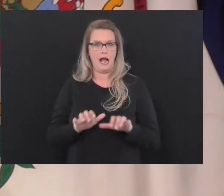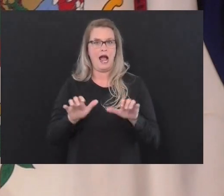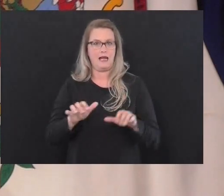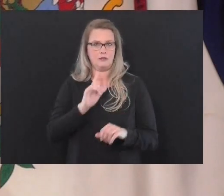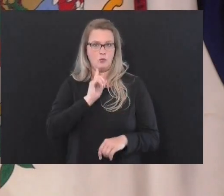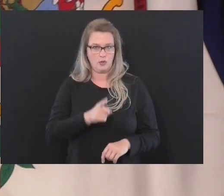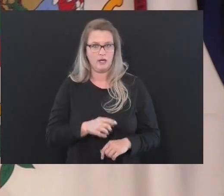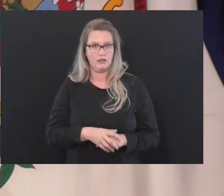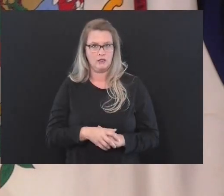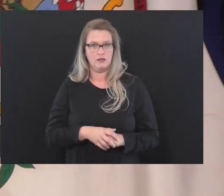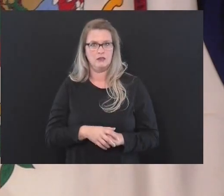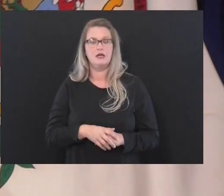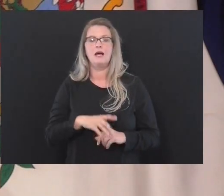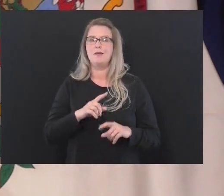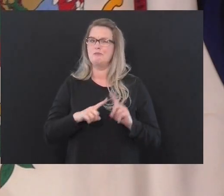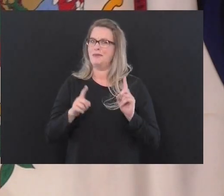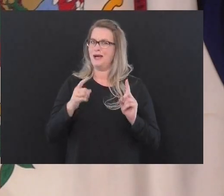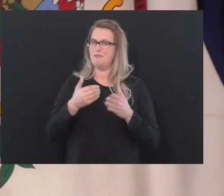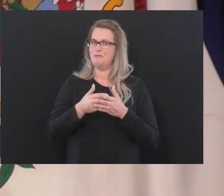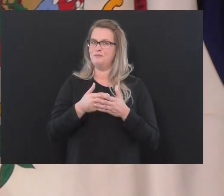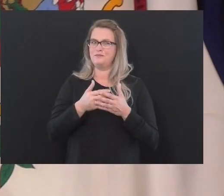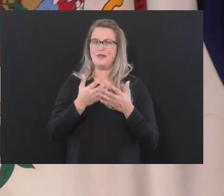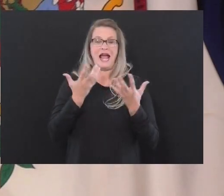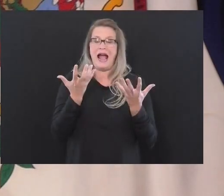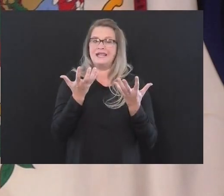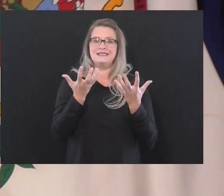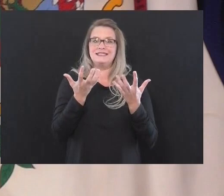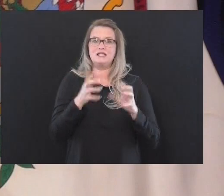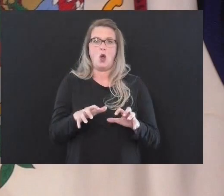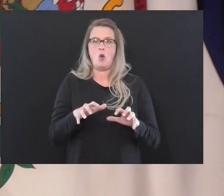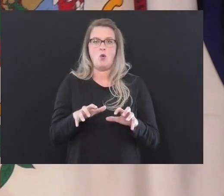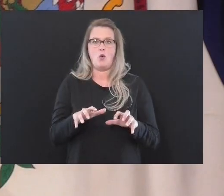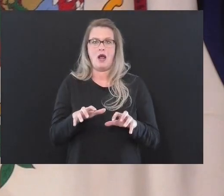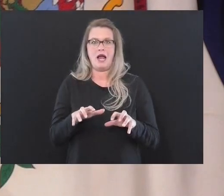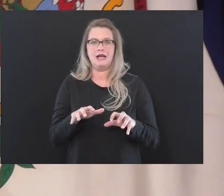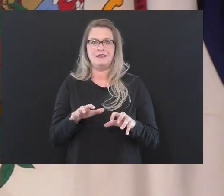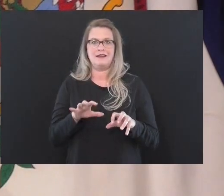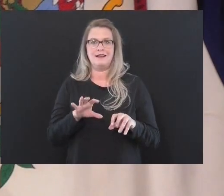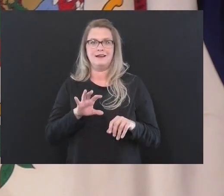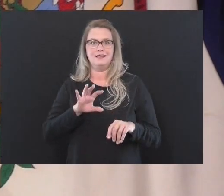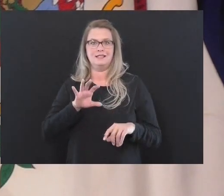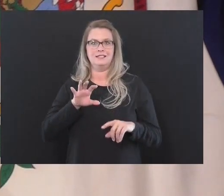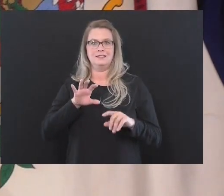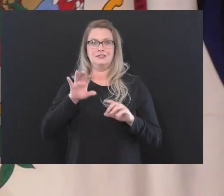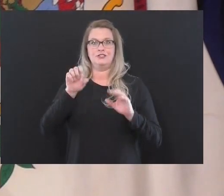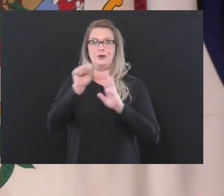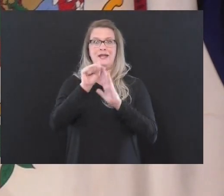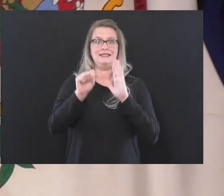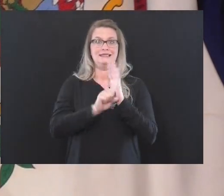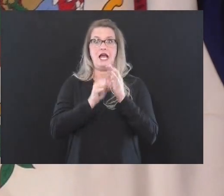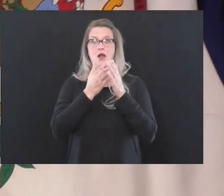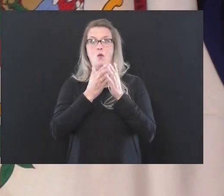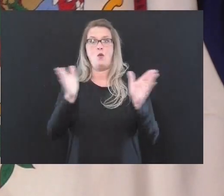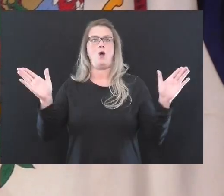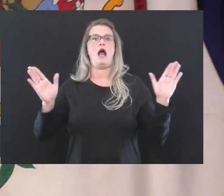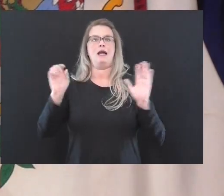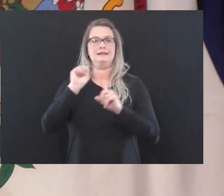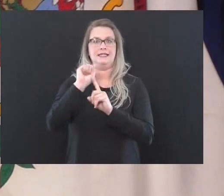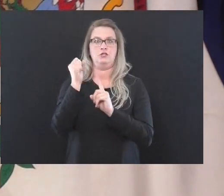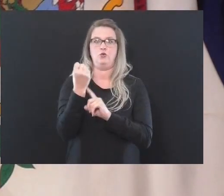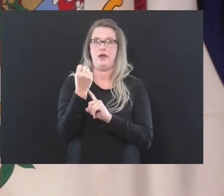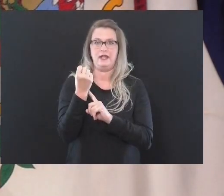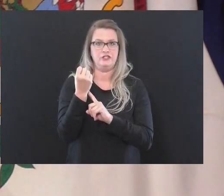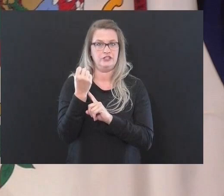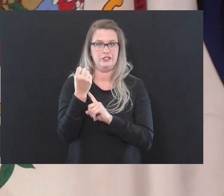I don't want, like I said before, I don't want to just move to a statewide situation like we now have on the